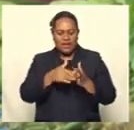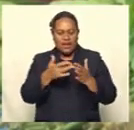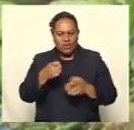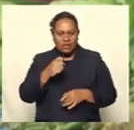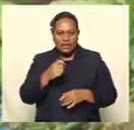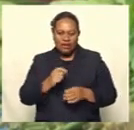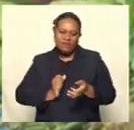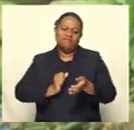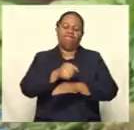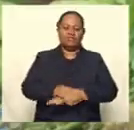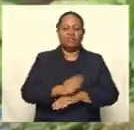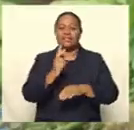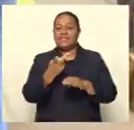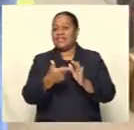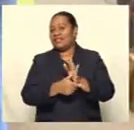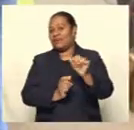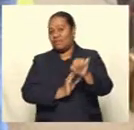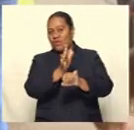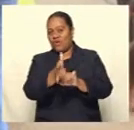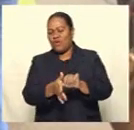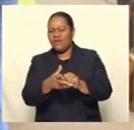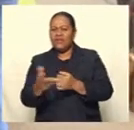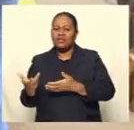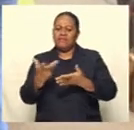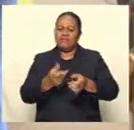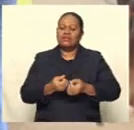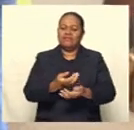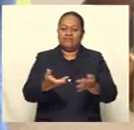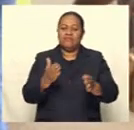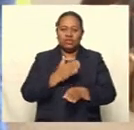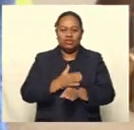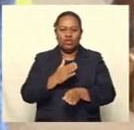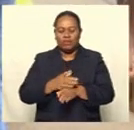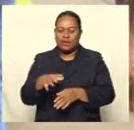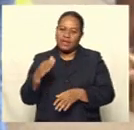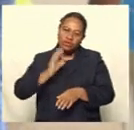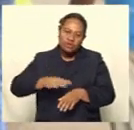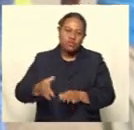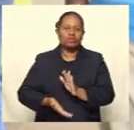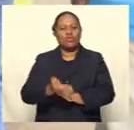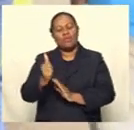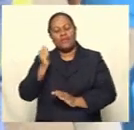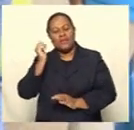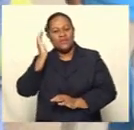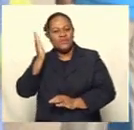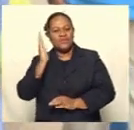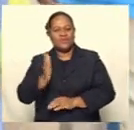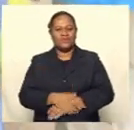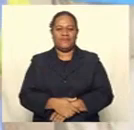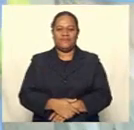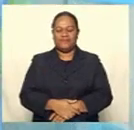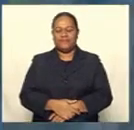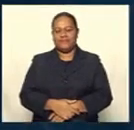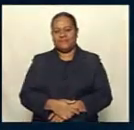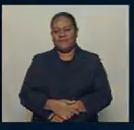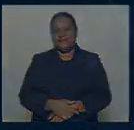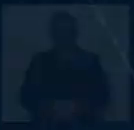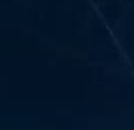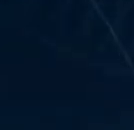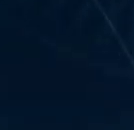second wave and work its way back to getting people their jobs and getting children back in school. Lina Rees, FBC News.